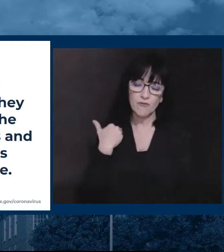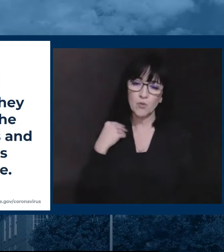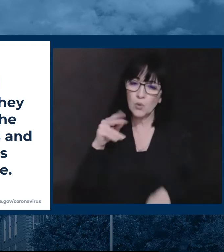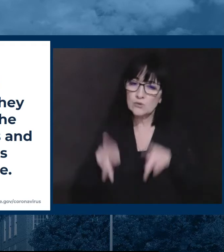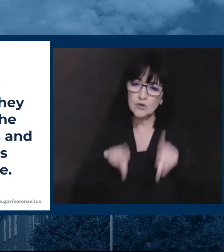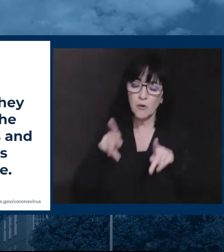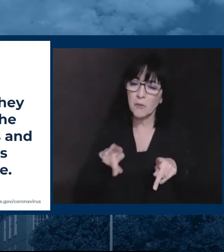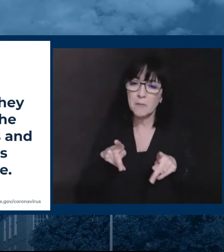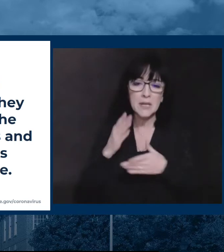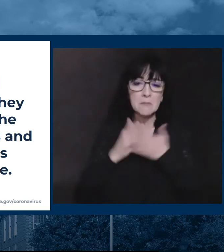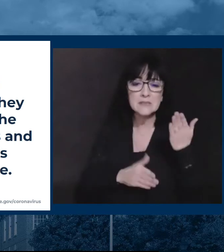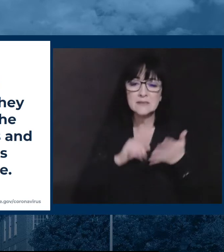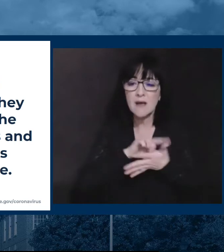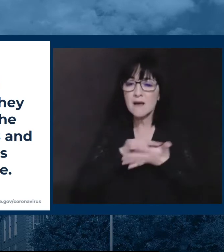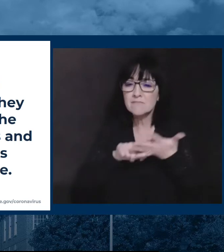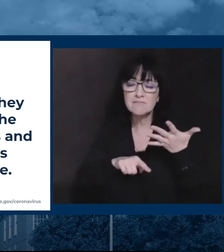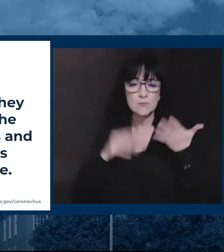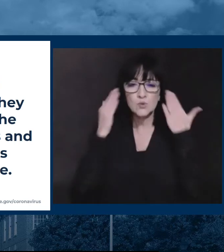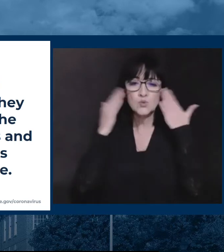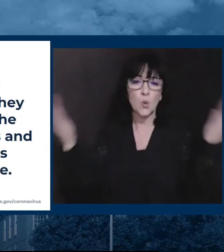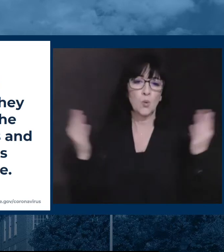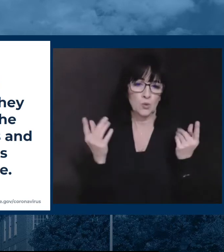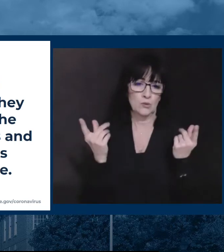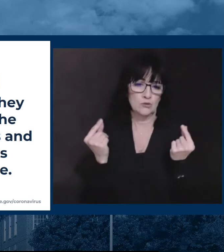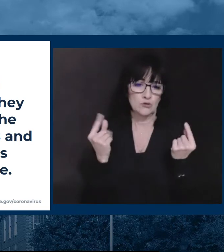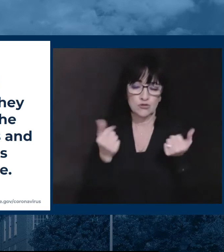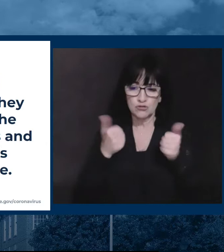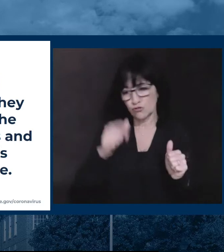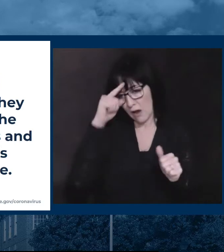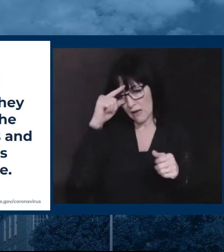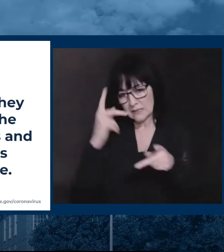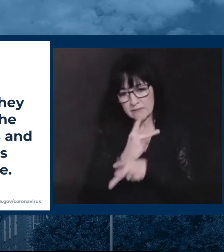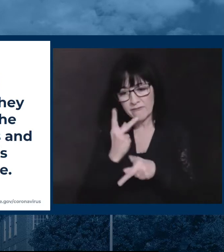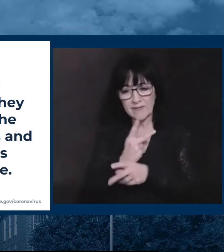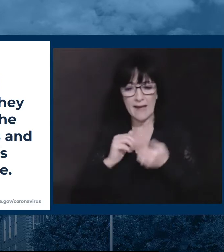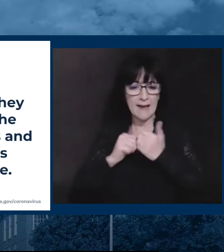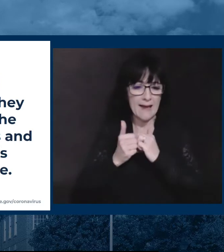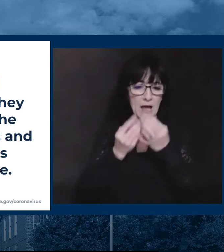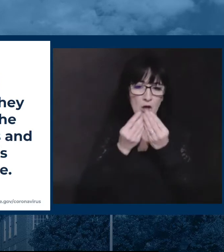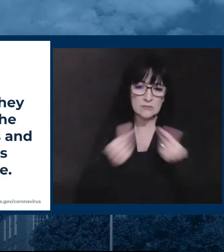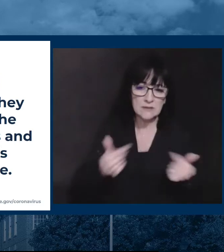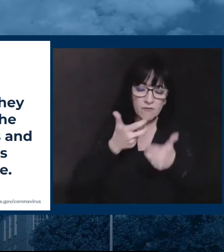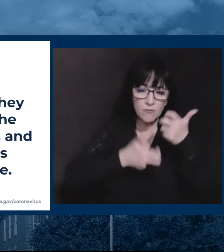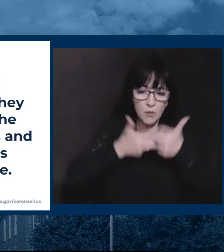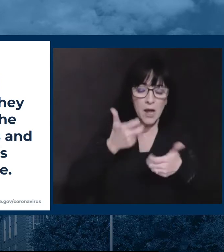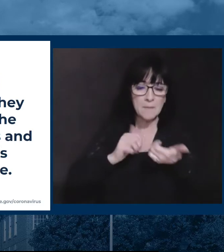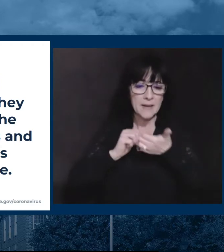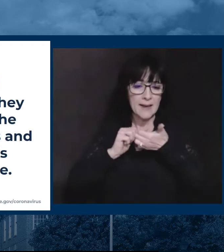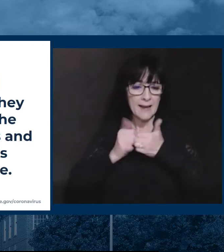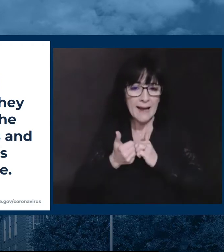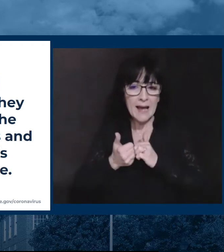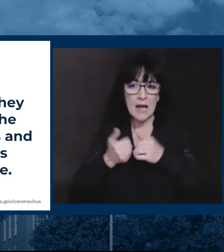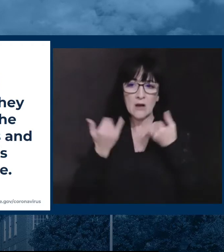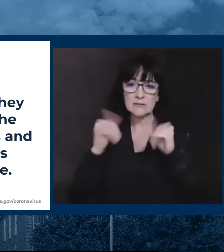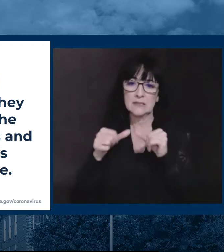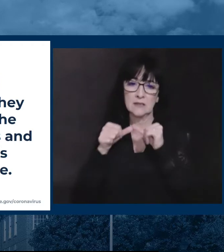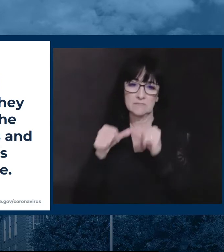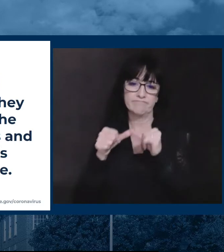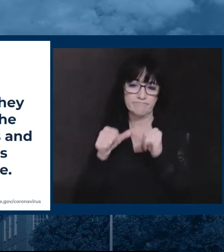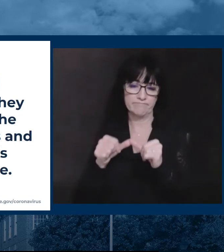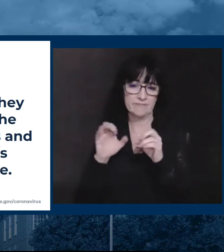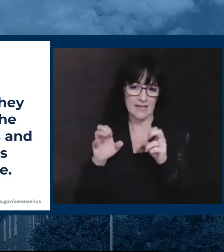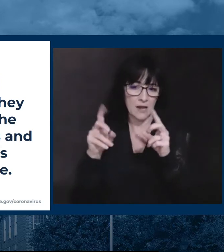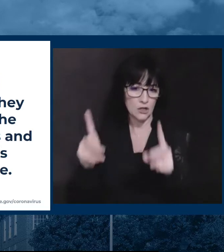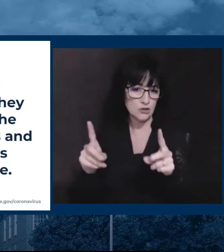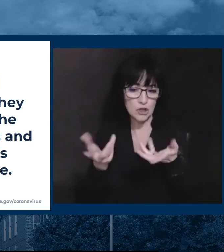as a state to help them feel comfortable and safe in returning to school. We want to thank